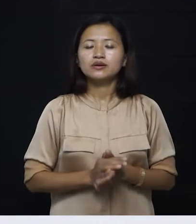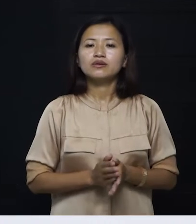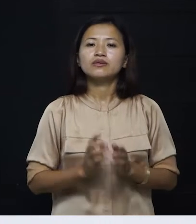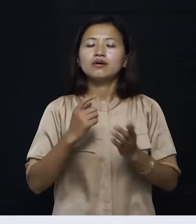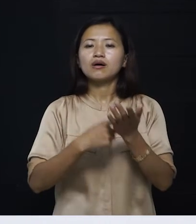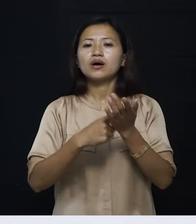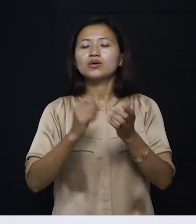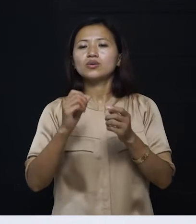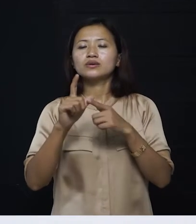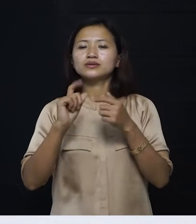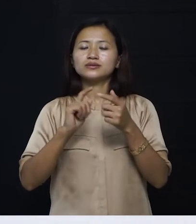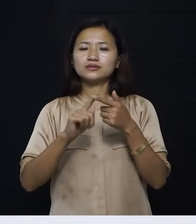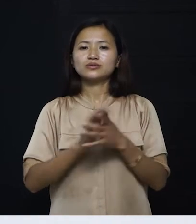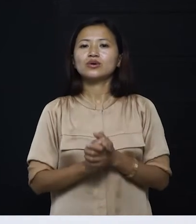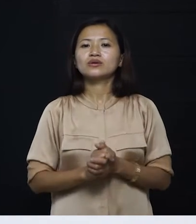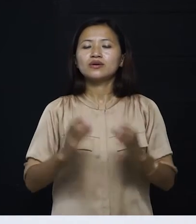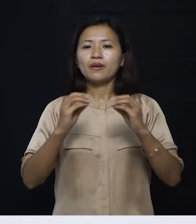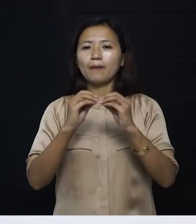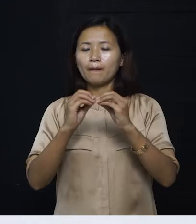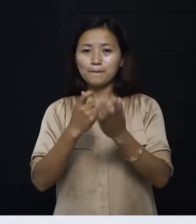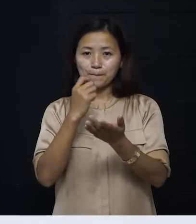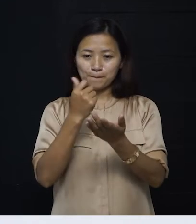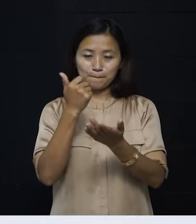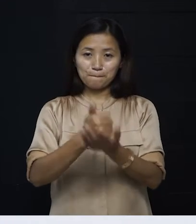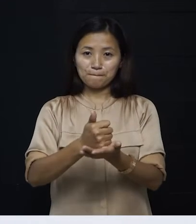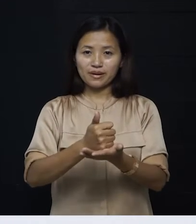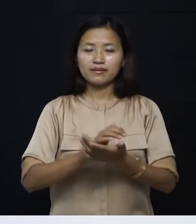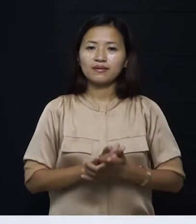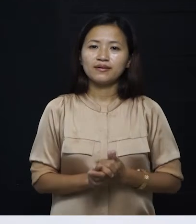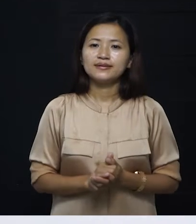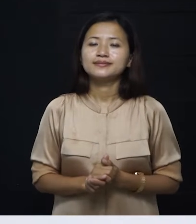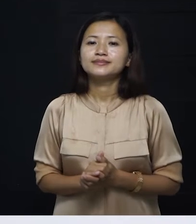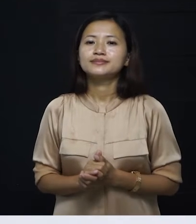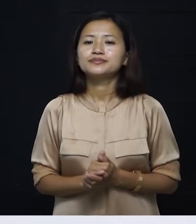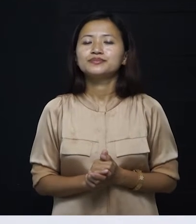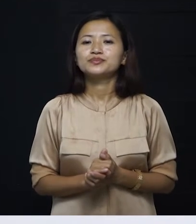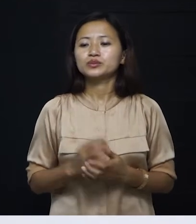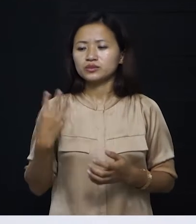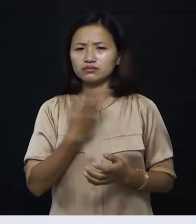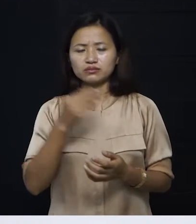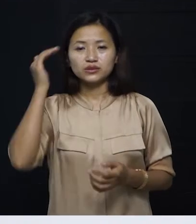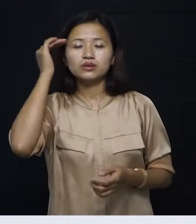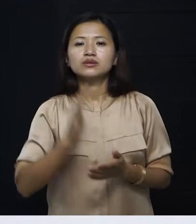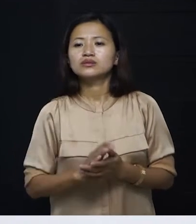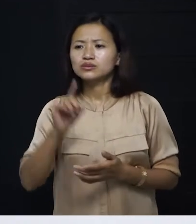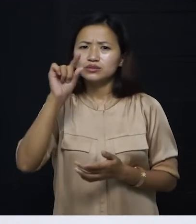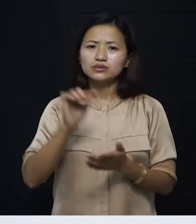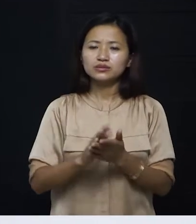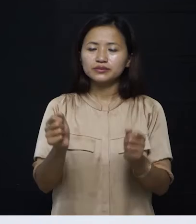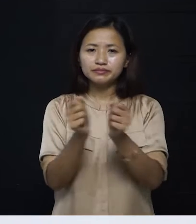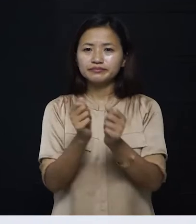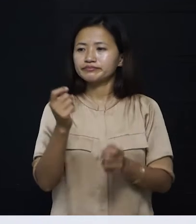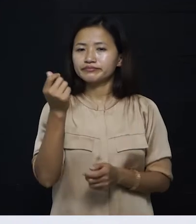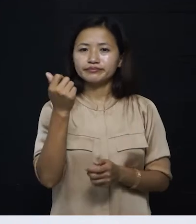role of banks. What does the bank do? Okay, bank means we all know that there is something to do with money,